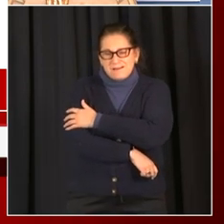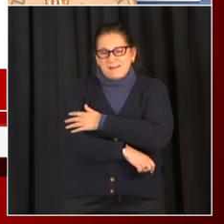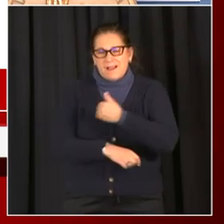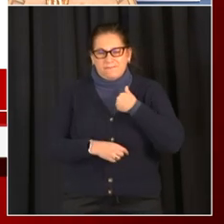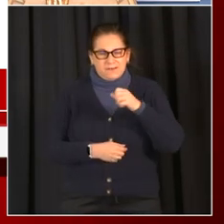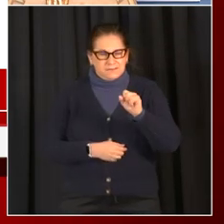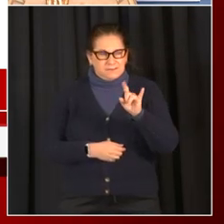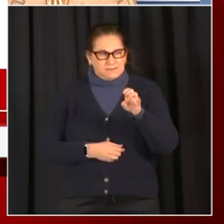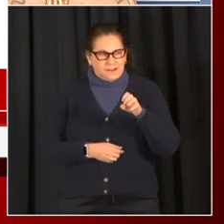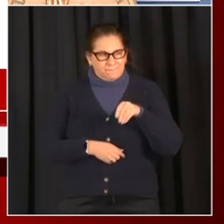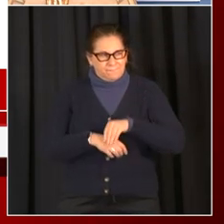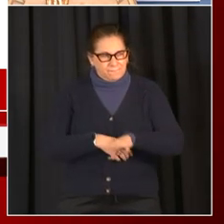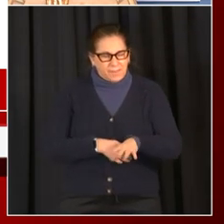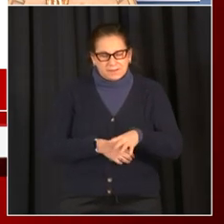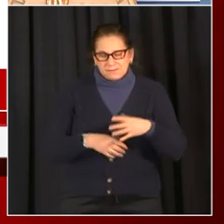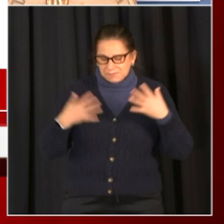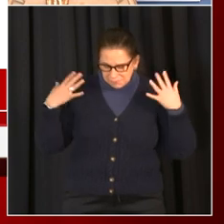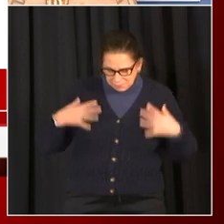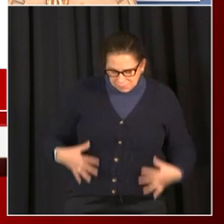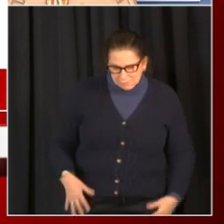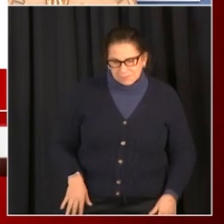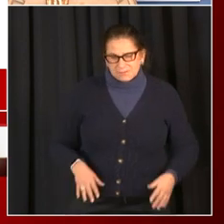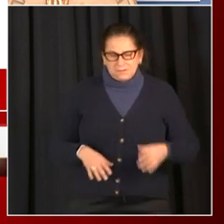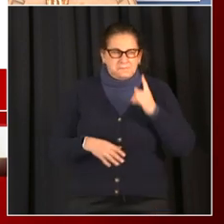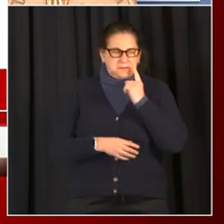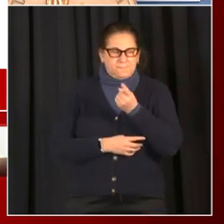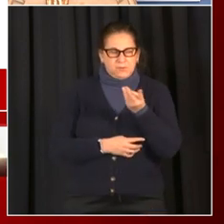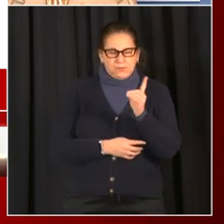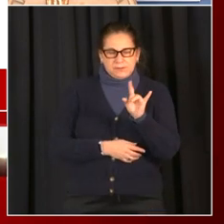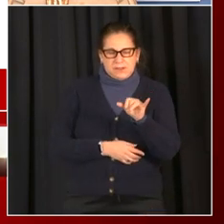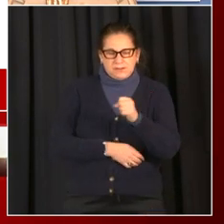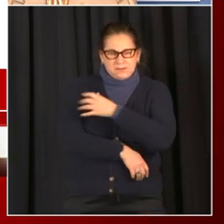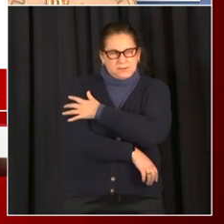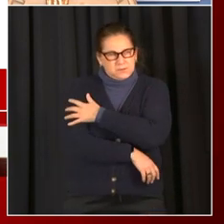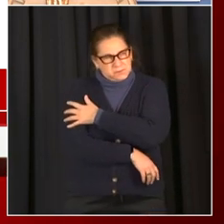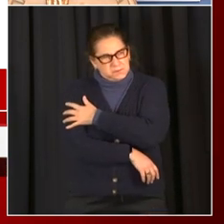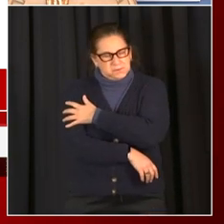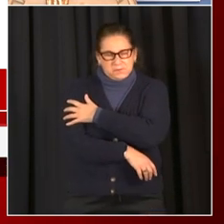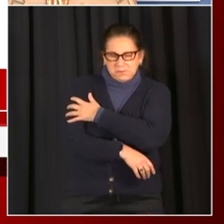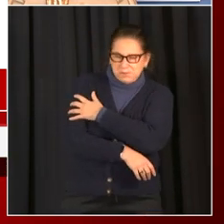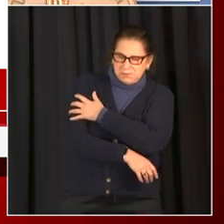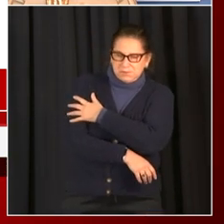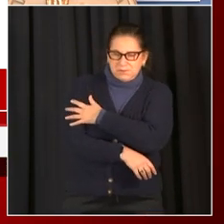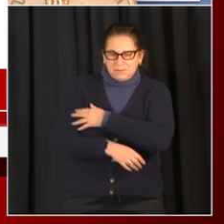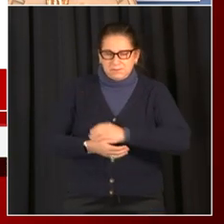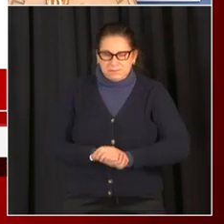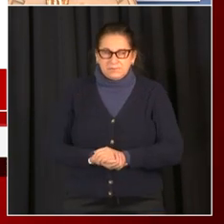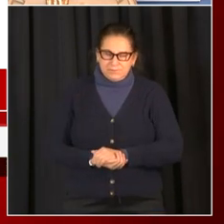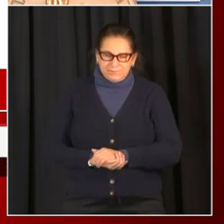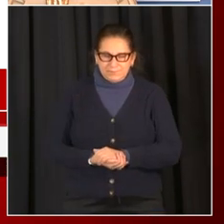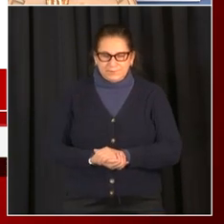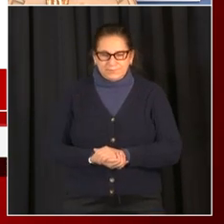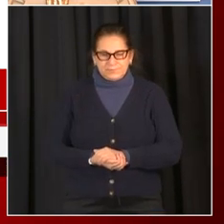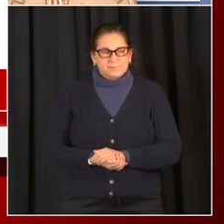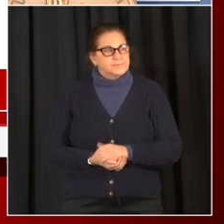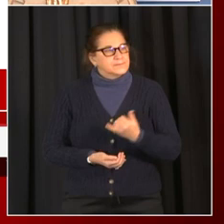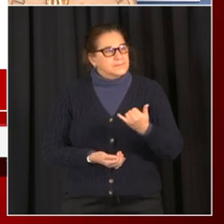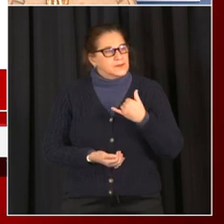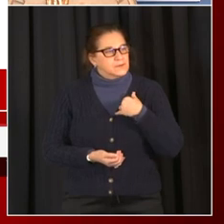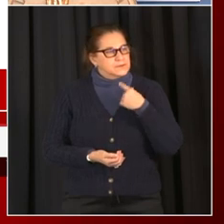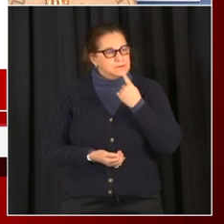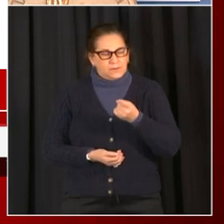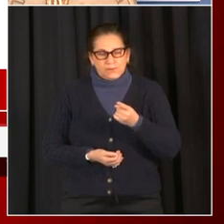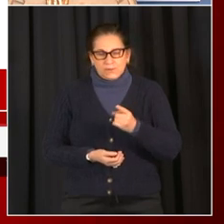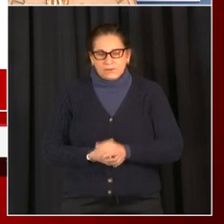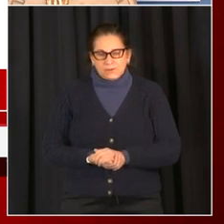getting these doses. So last week, let me say a little bit about the number